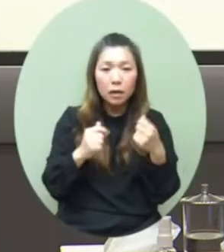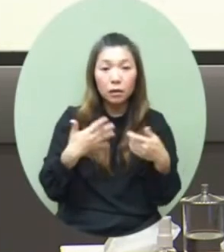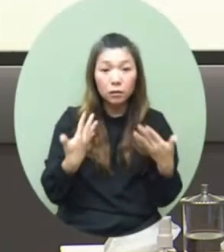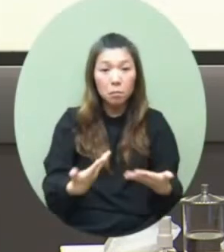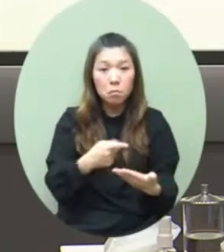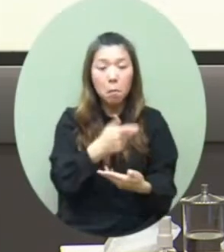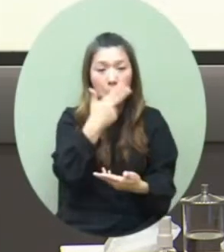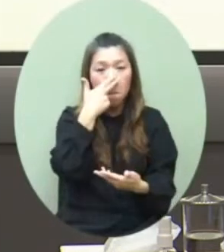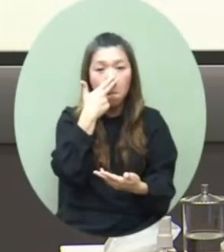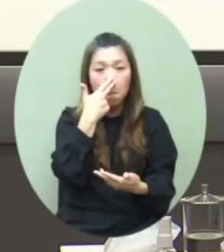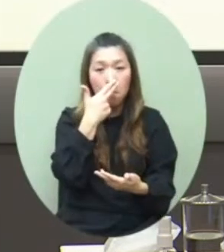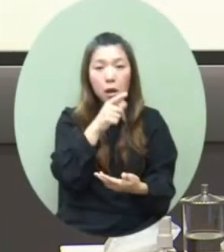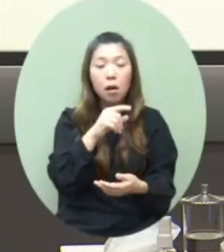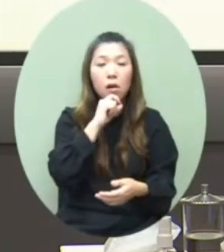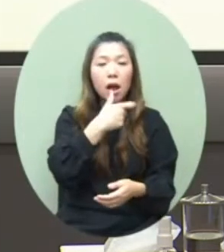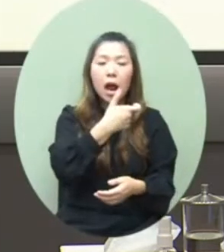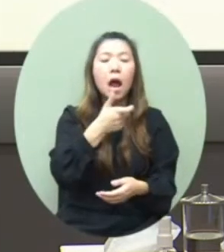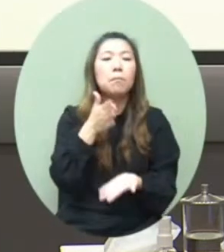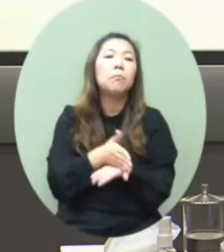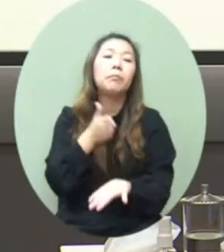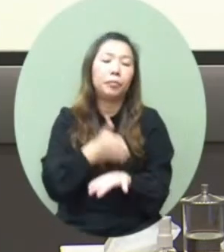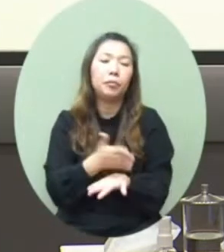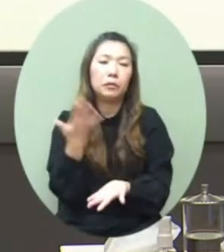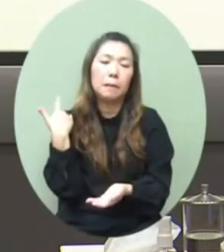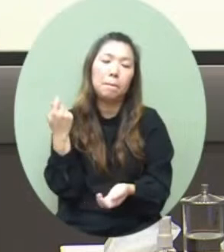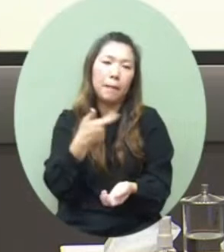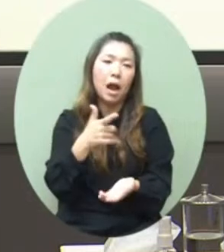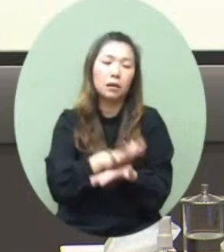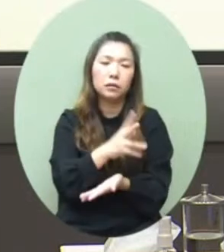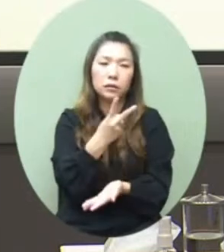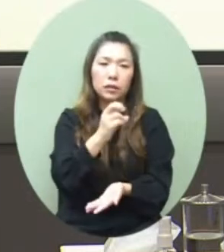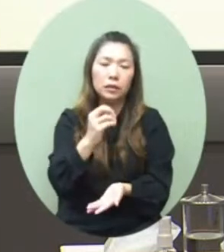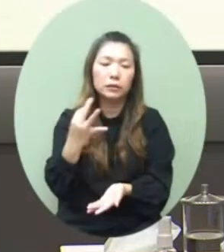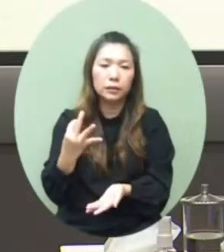In 2003, Harbour Fest was held.